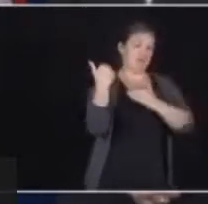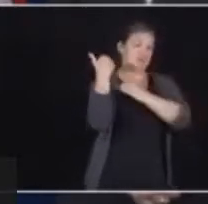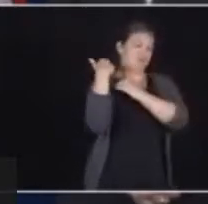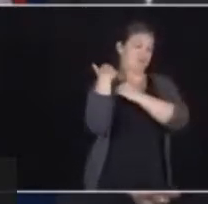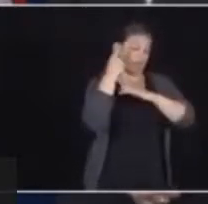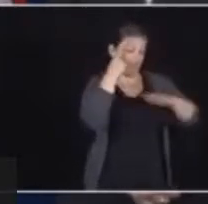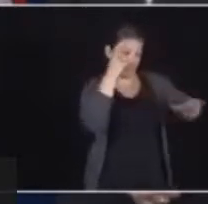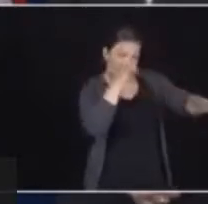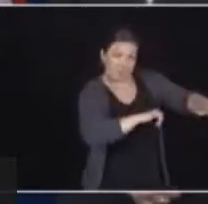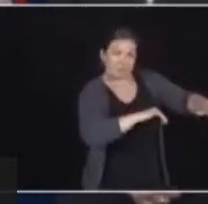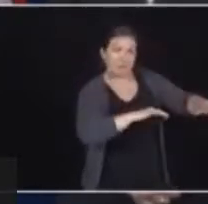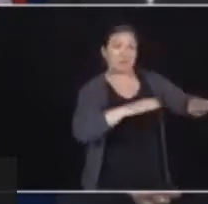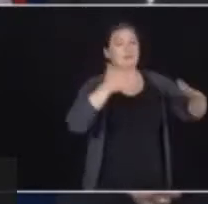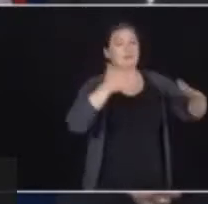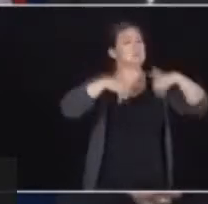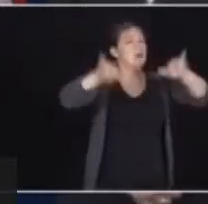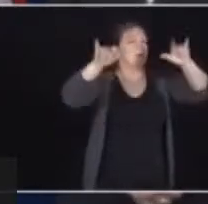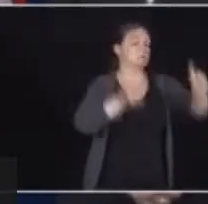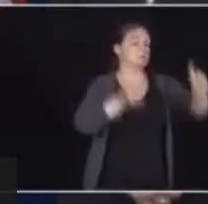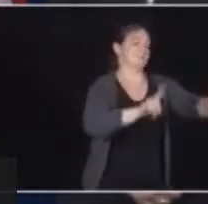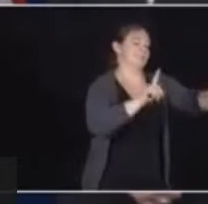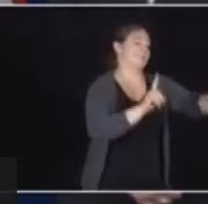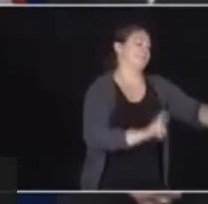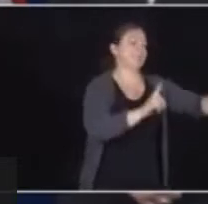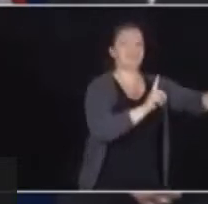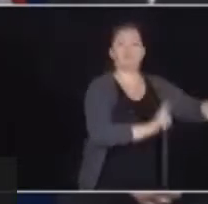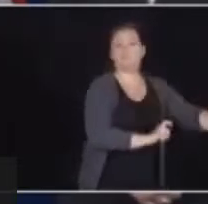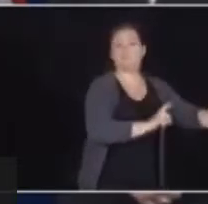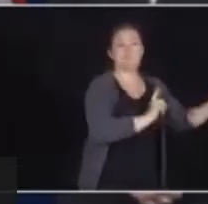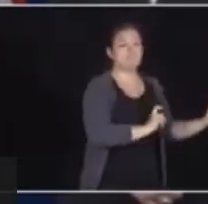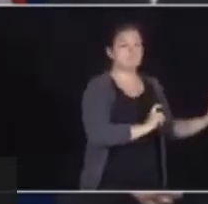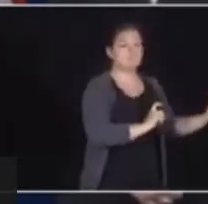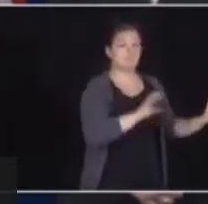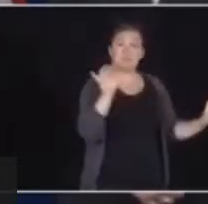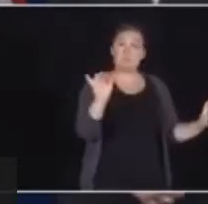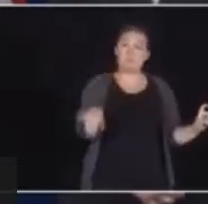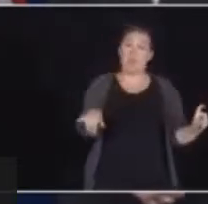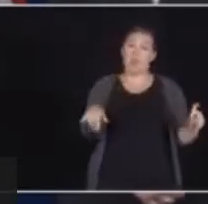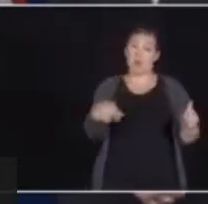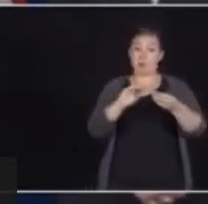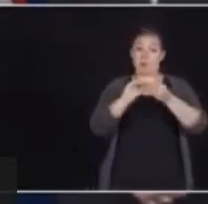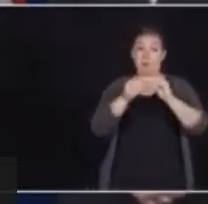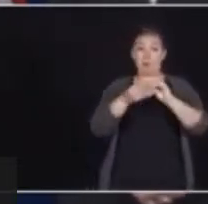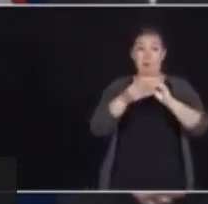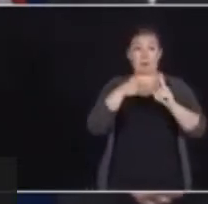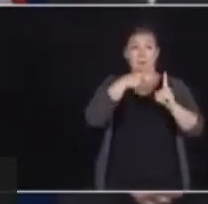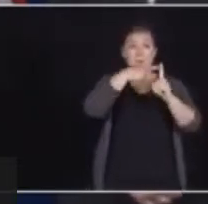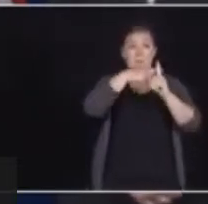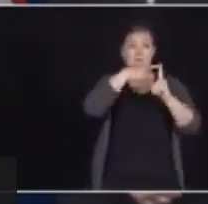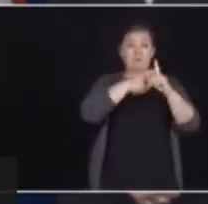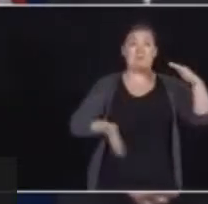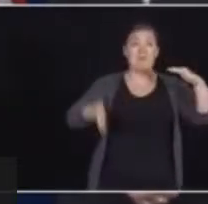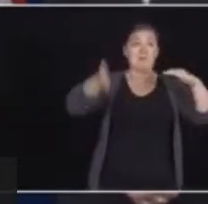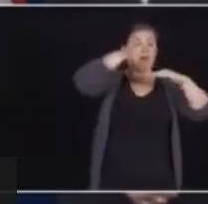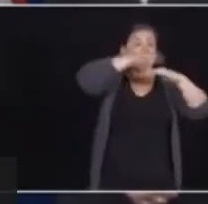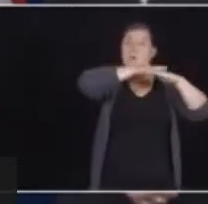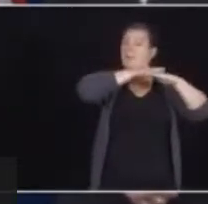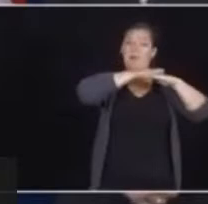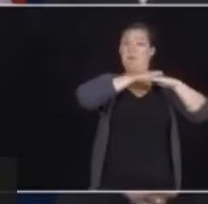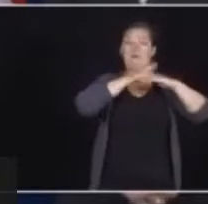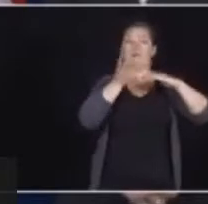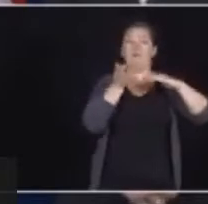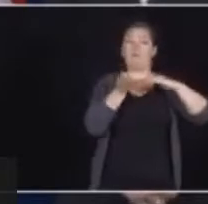testing large numbers of people, and we are not seeing the numbers of total positives that we saw several weeks ago, but the testing is